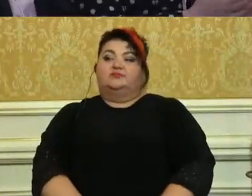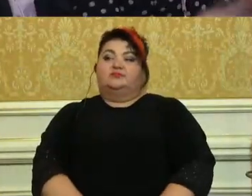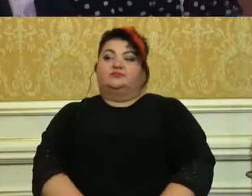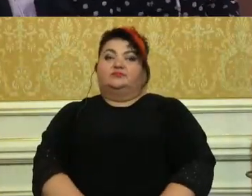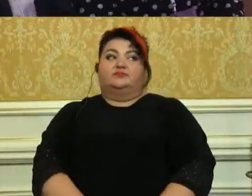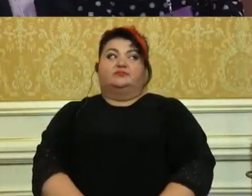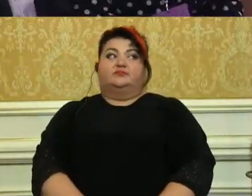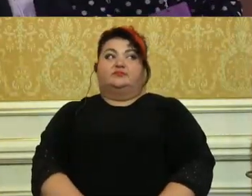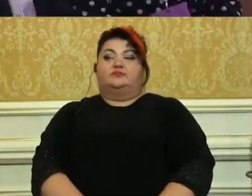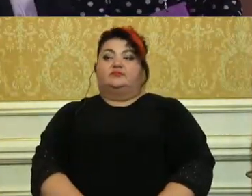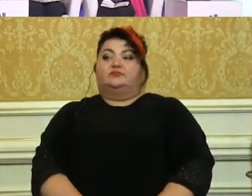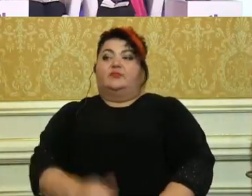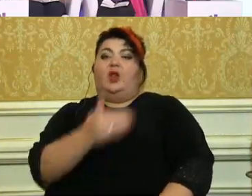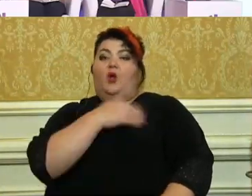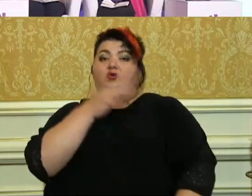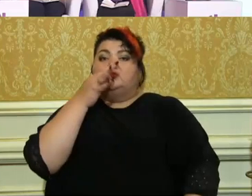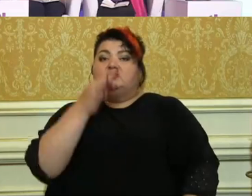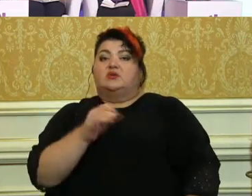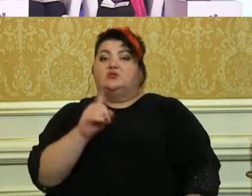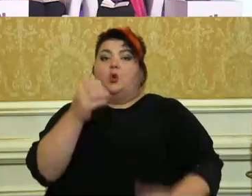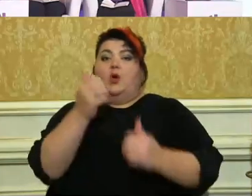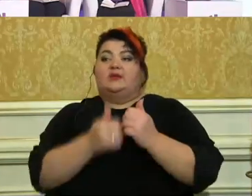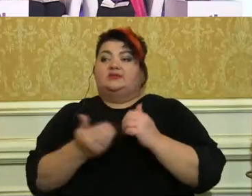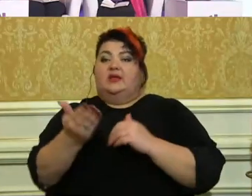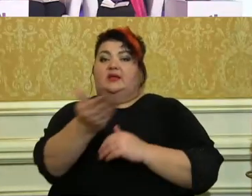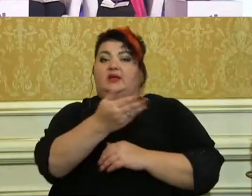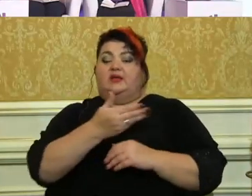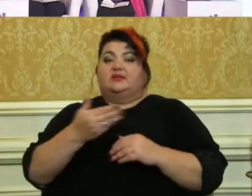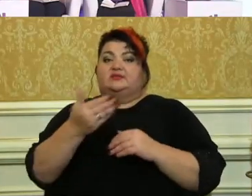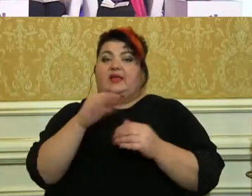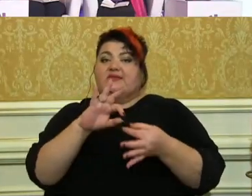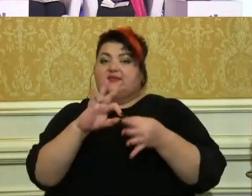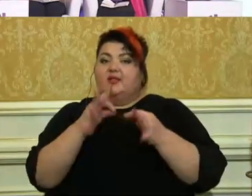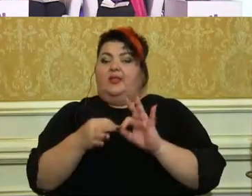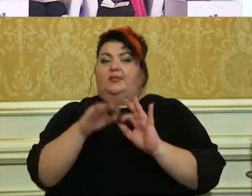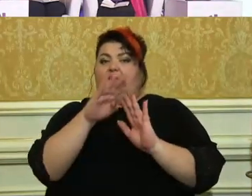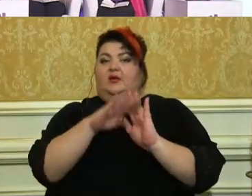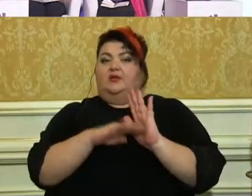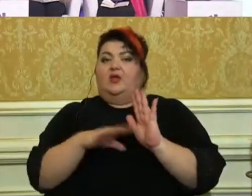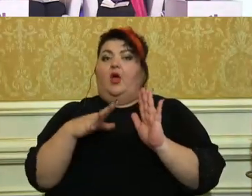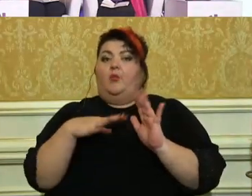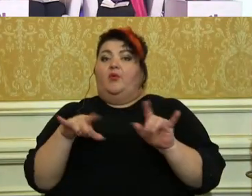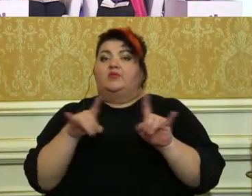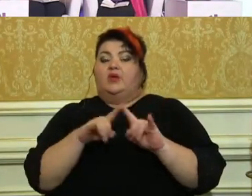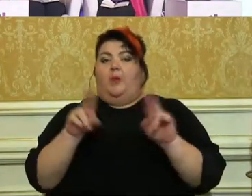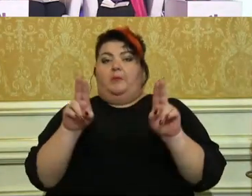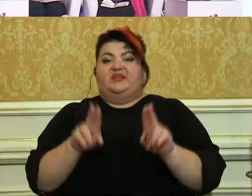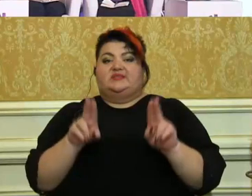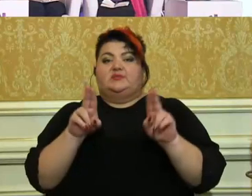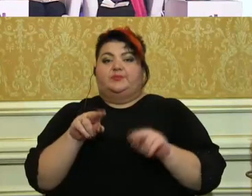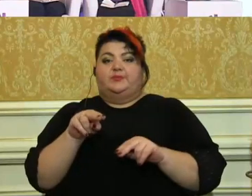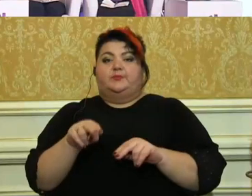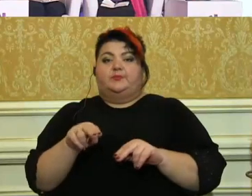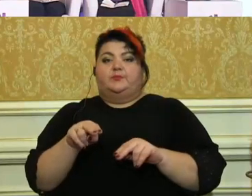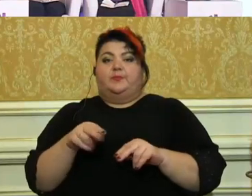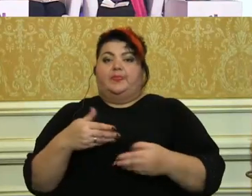pretenders. Now, I want to say that among that pretenders, the very lowest criteria,